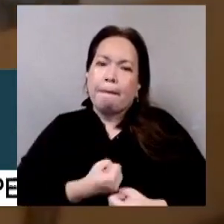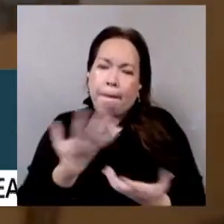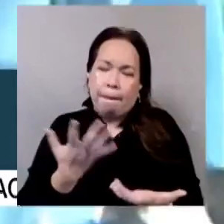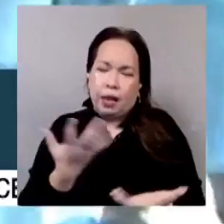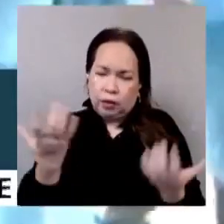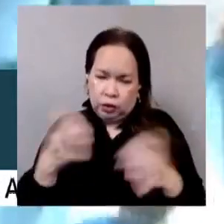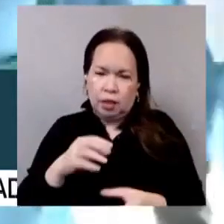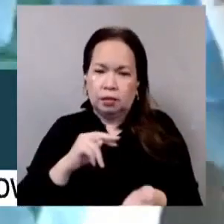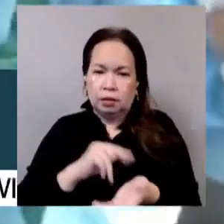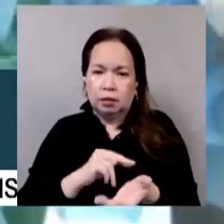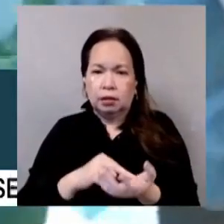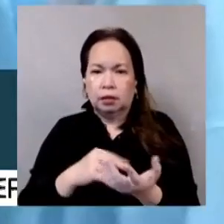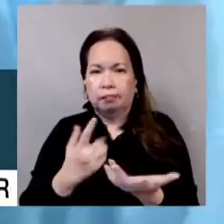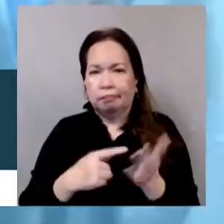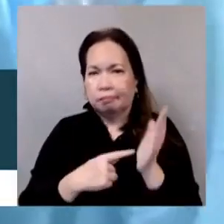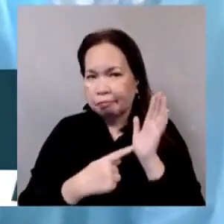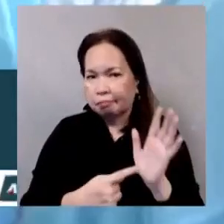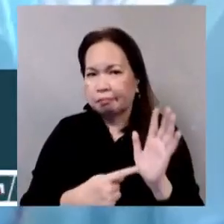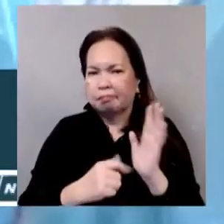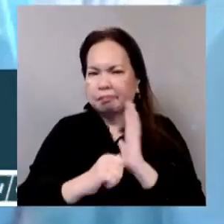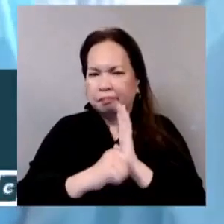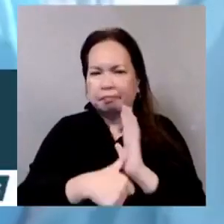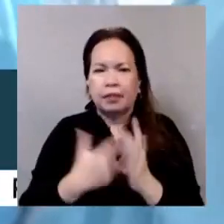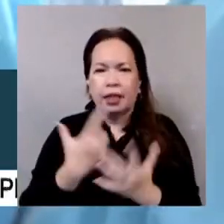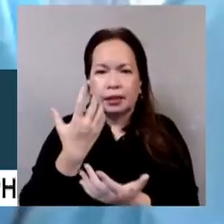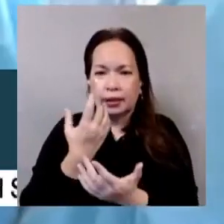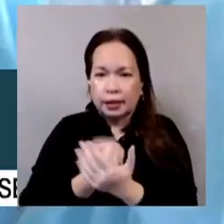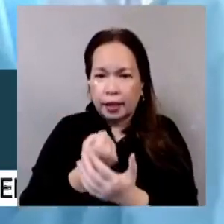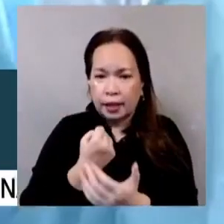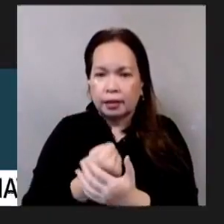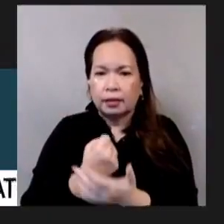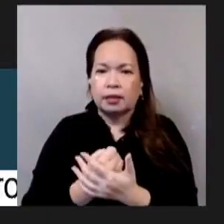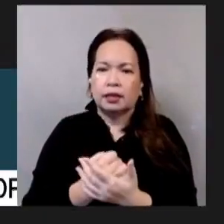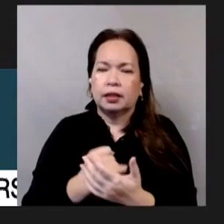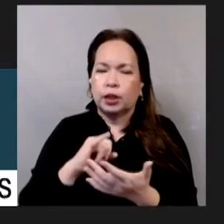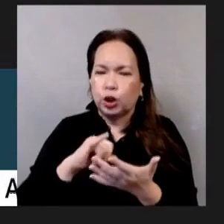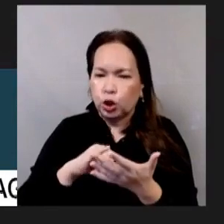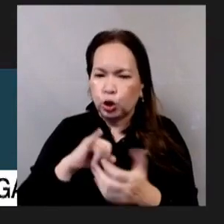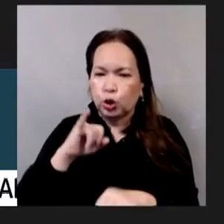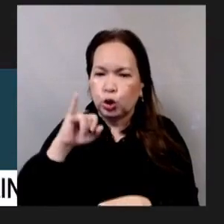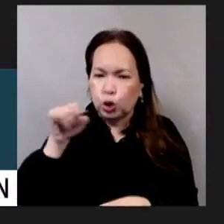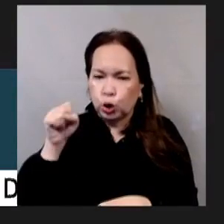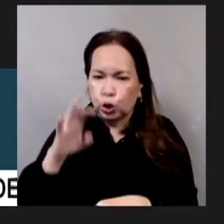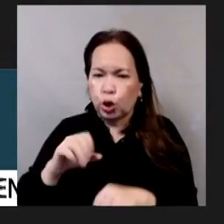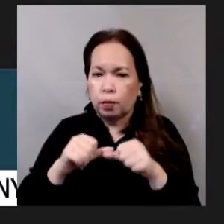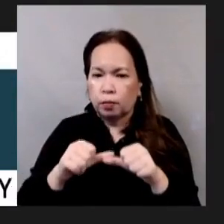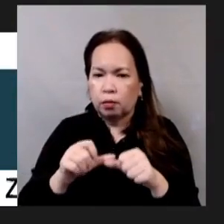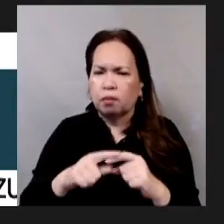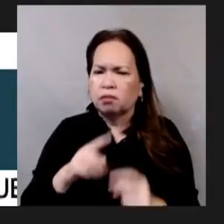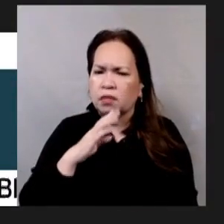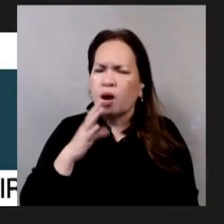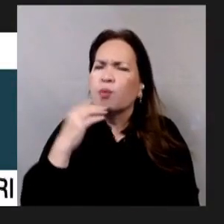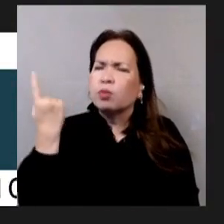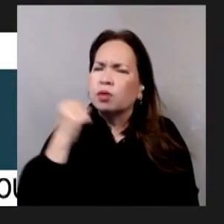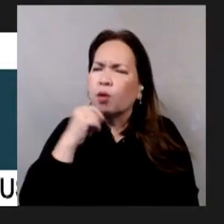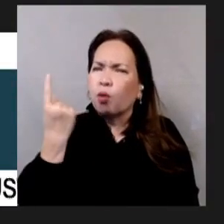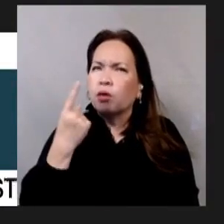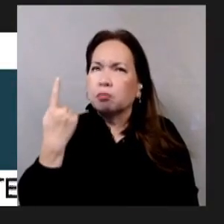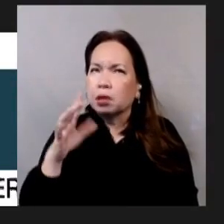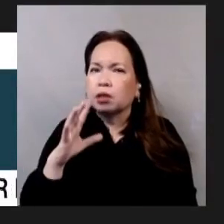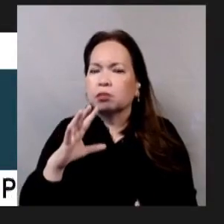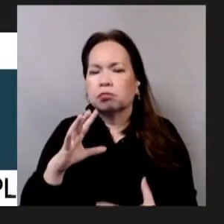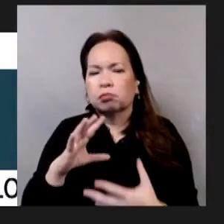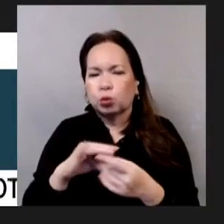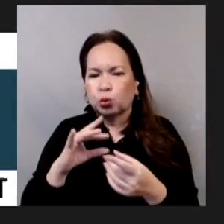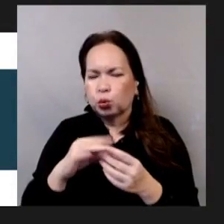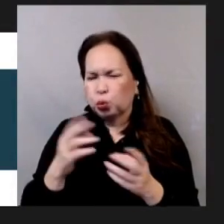wages, working condition, nurse migration, and job security. Sana hindi hanggang doon lang, kundi syempre ang kagaya ng